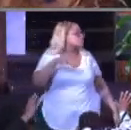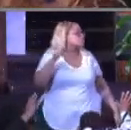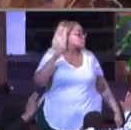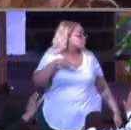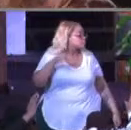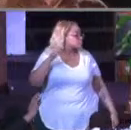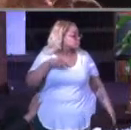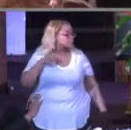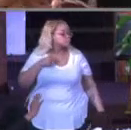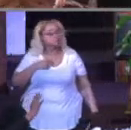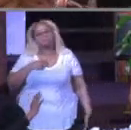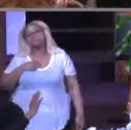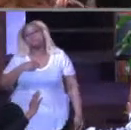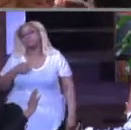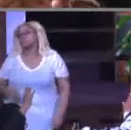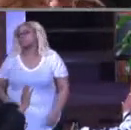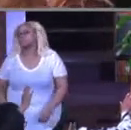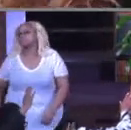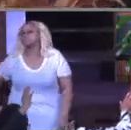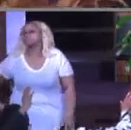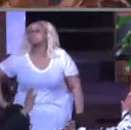Yes.